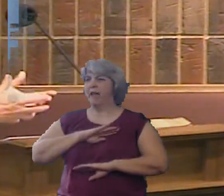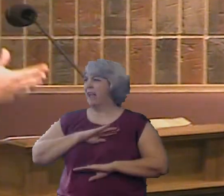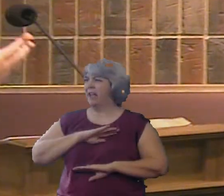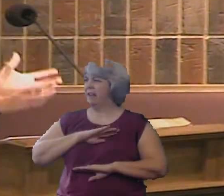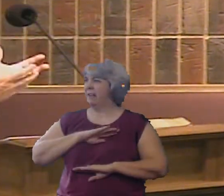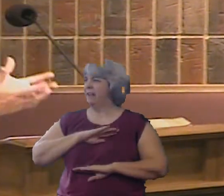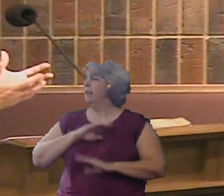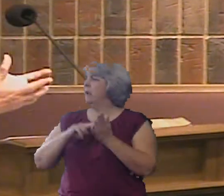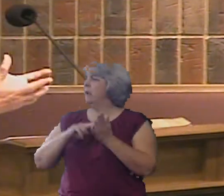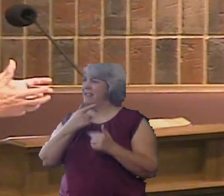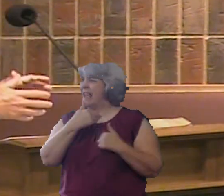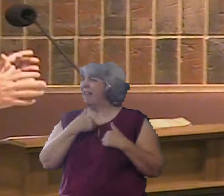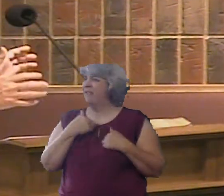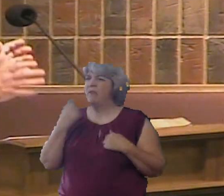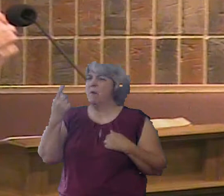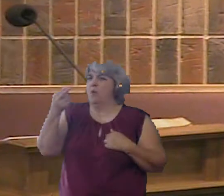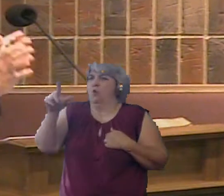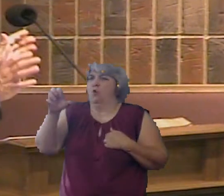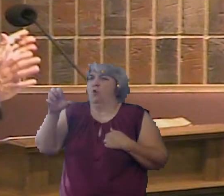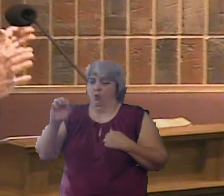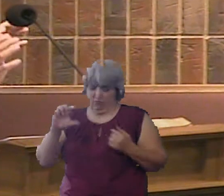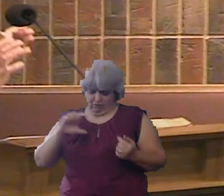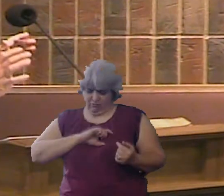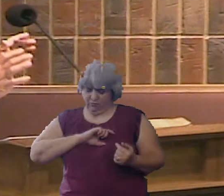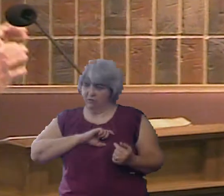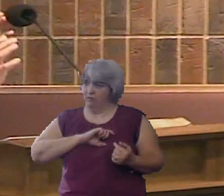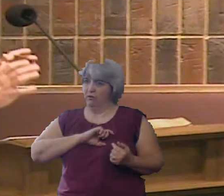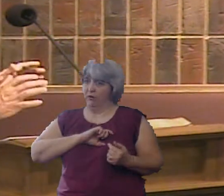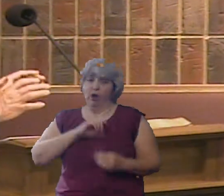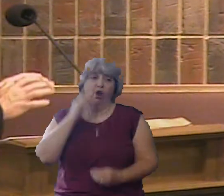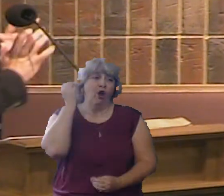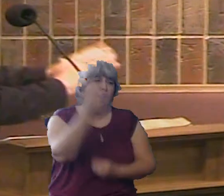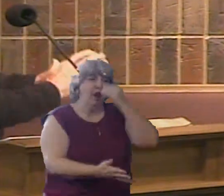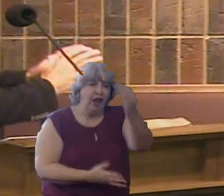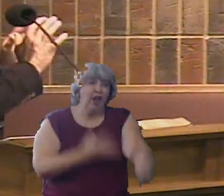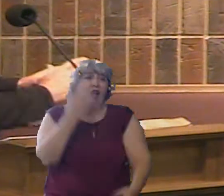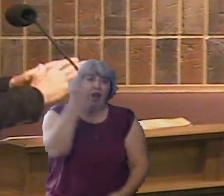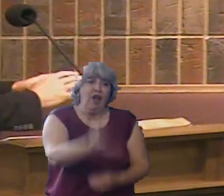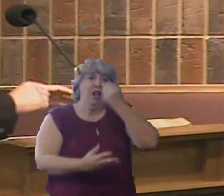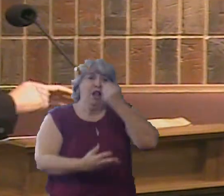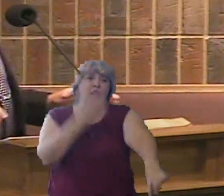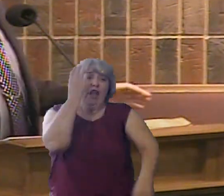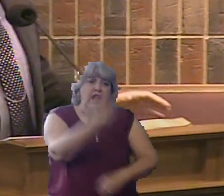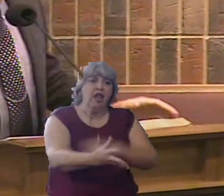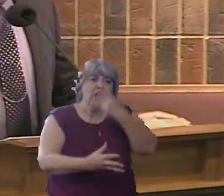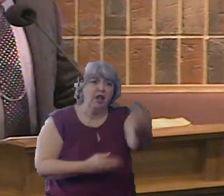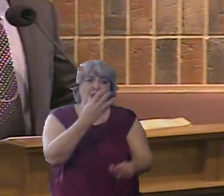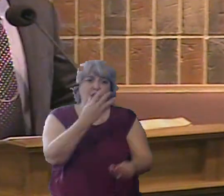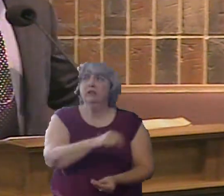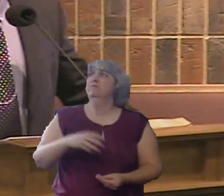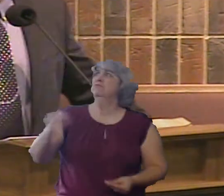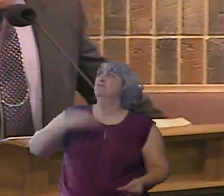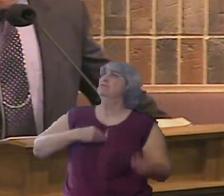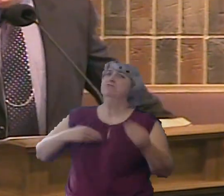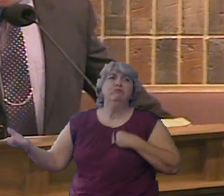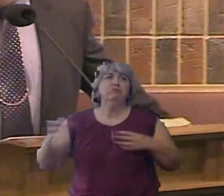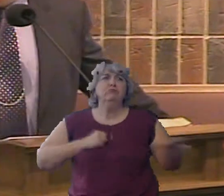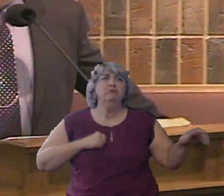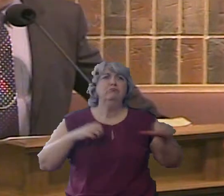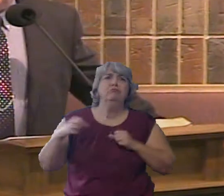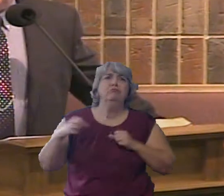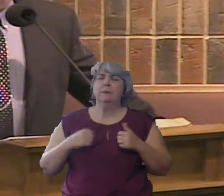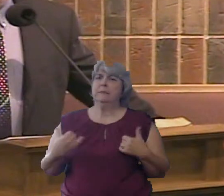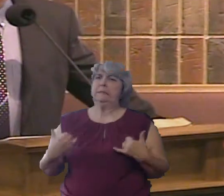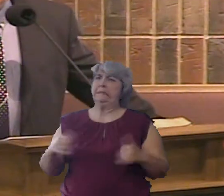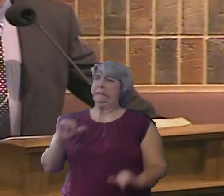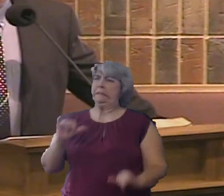got an emptiness. You can't shovel enough blessings into the hole of an ungrateful person to make them